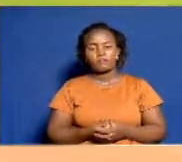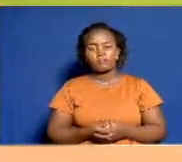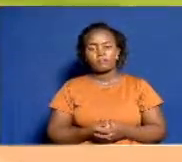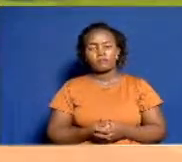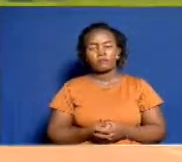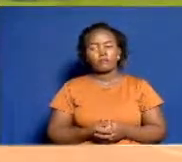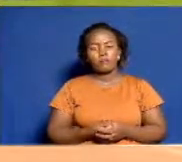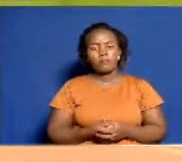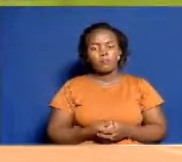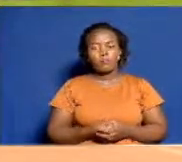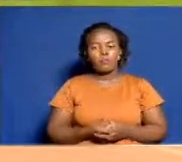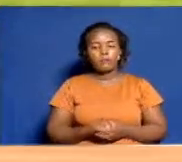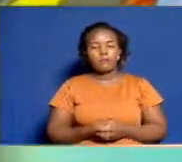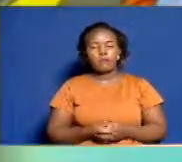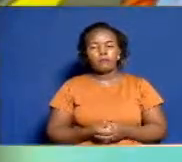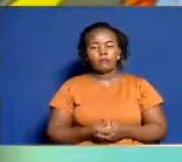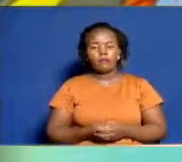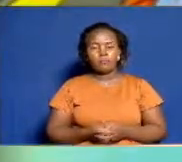Sports.